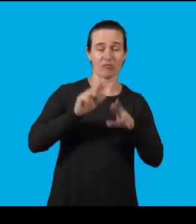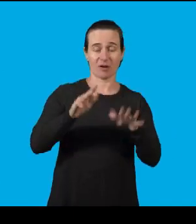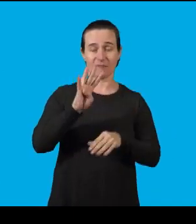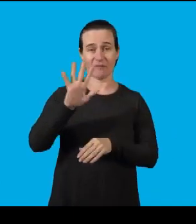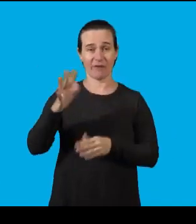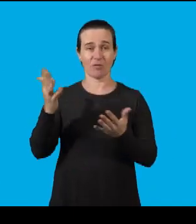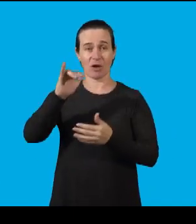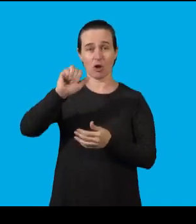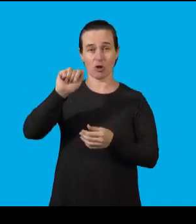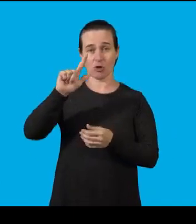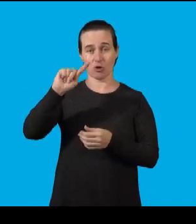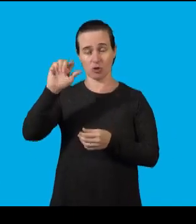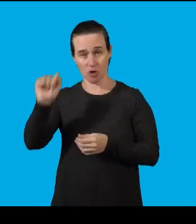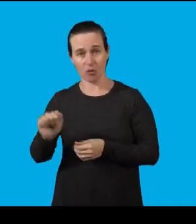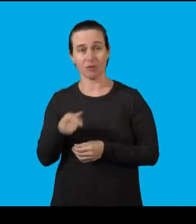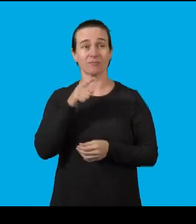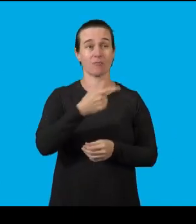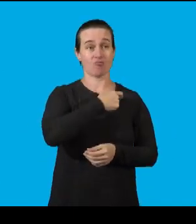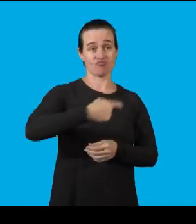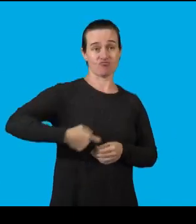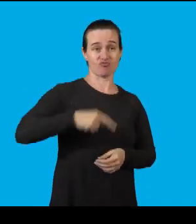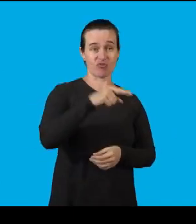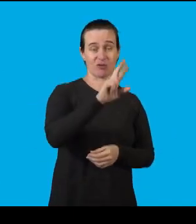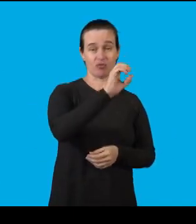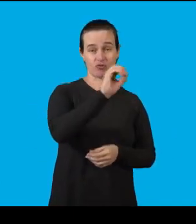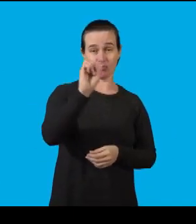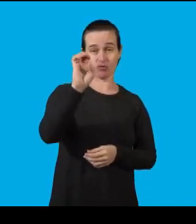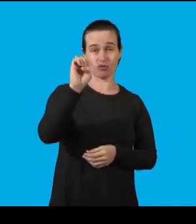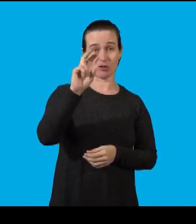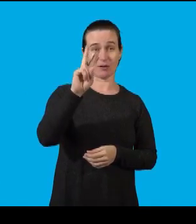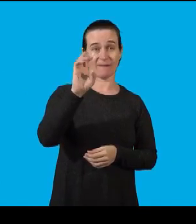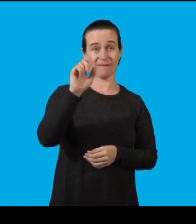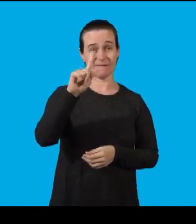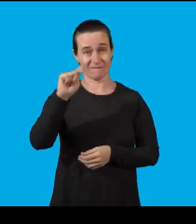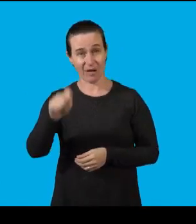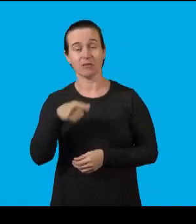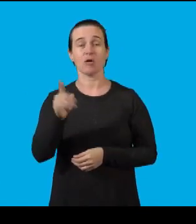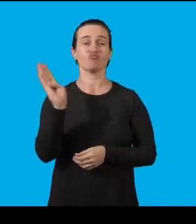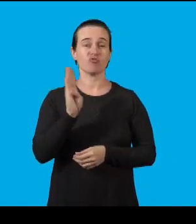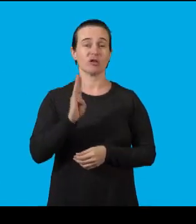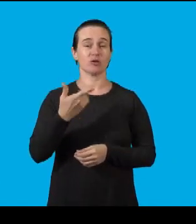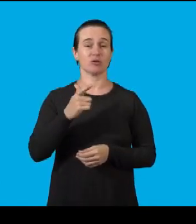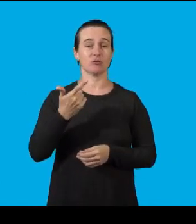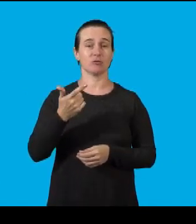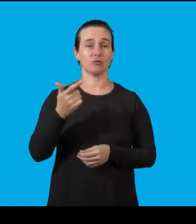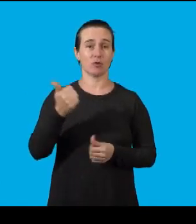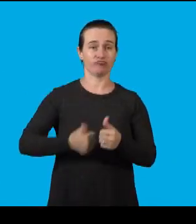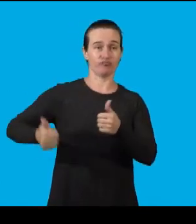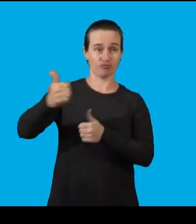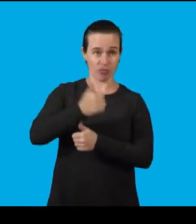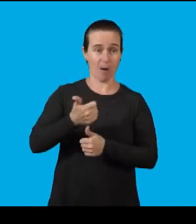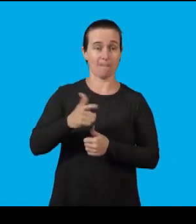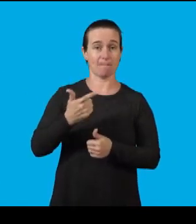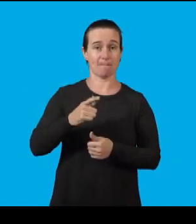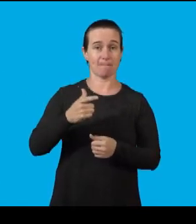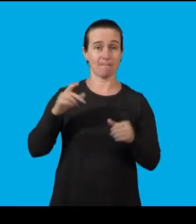February 1945 at Yalta, the US President Franklin D. Roosevelt and the British Prime Minister Winston Churchill